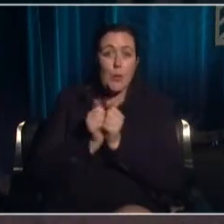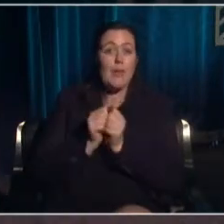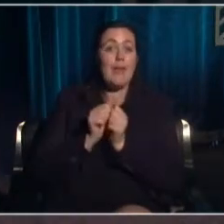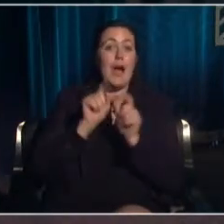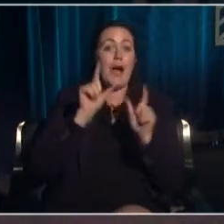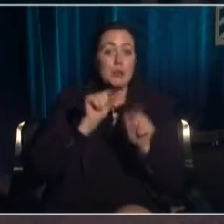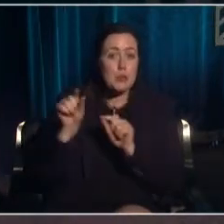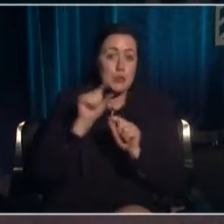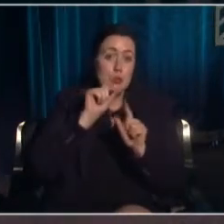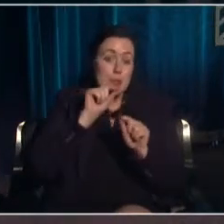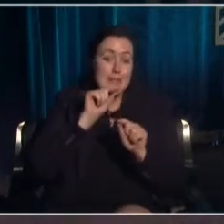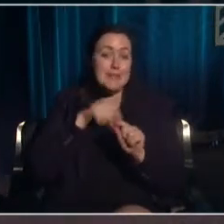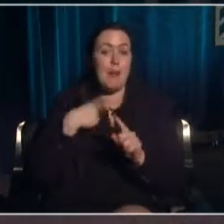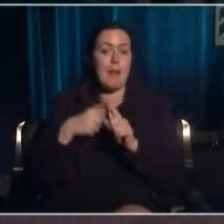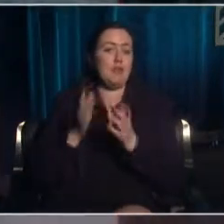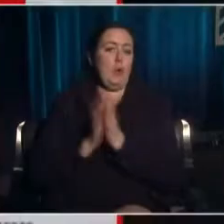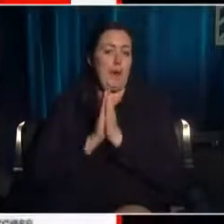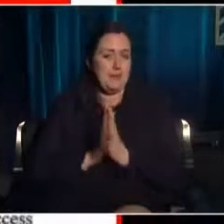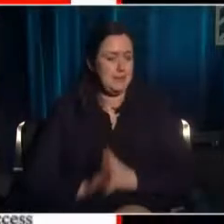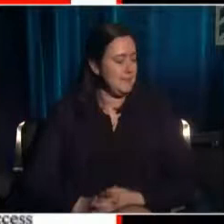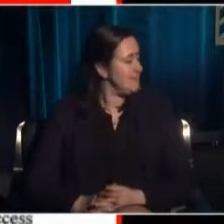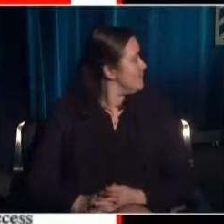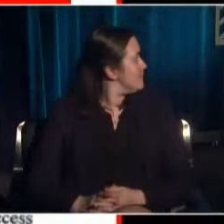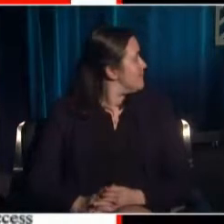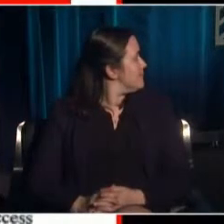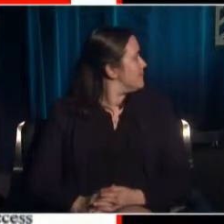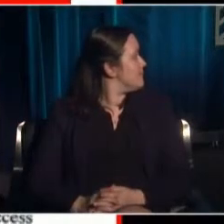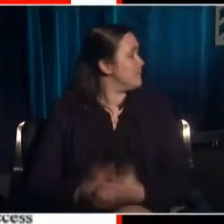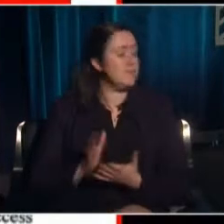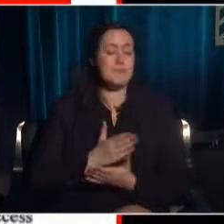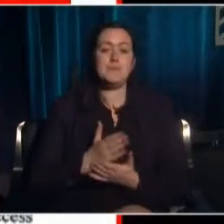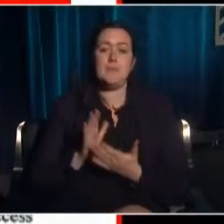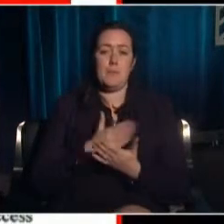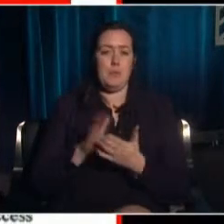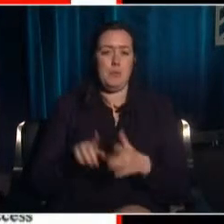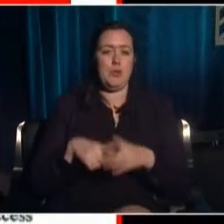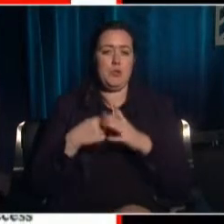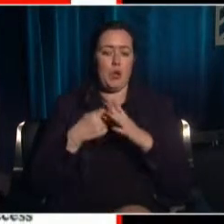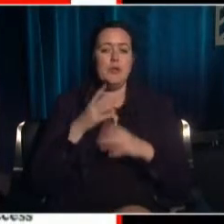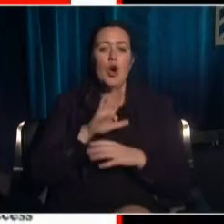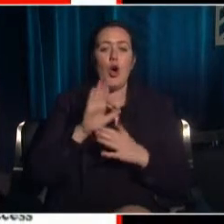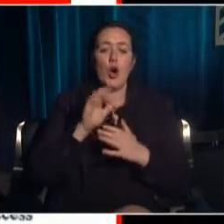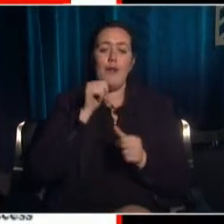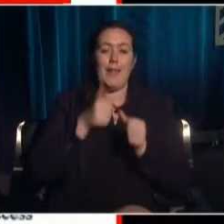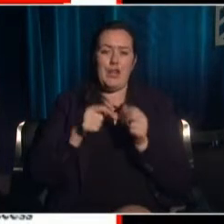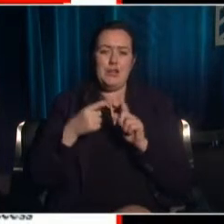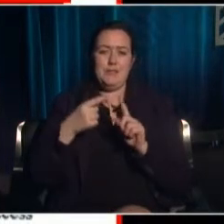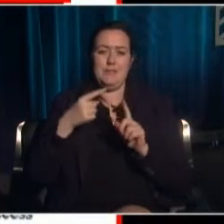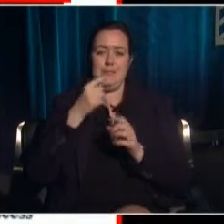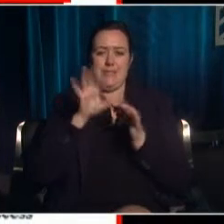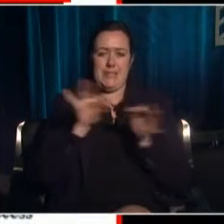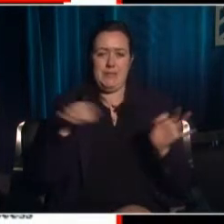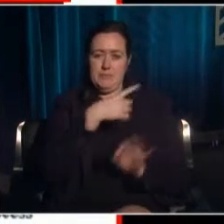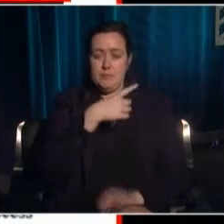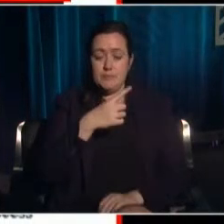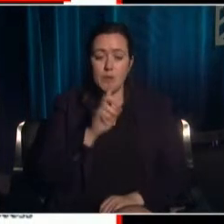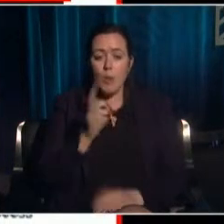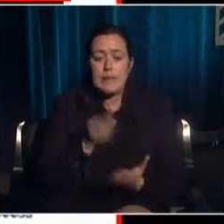and a request. Her letter said this. Her letter basically said, "Where's the